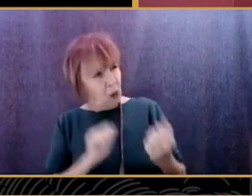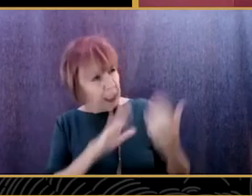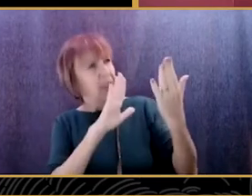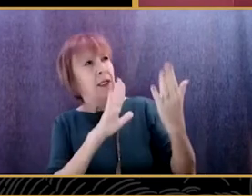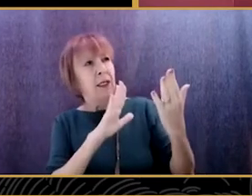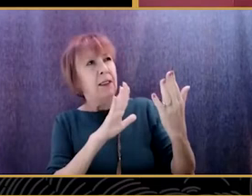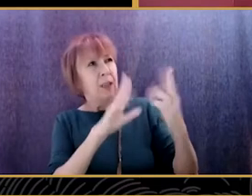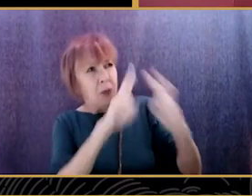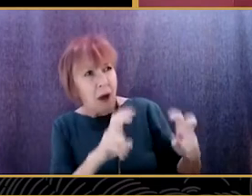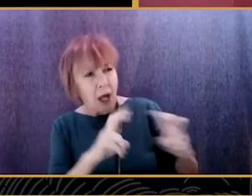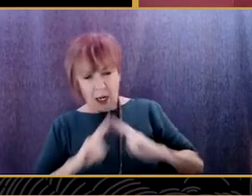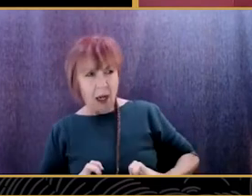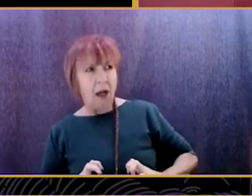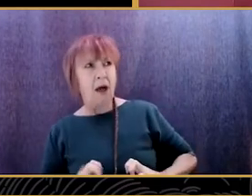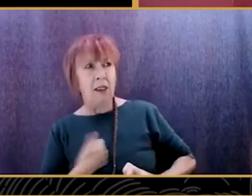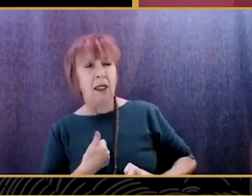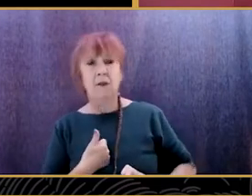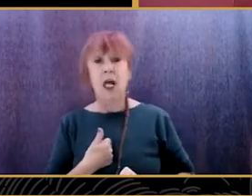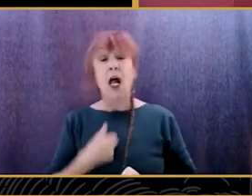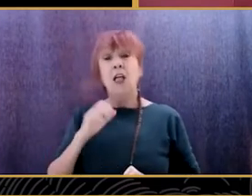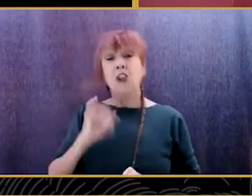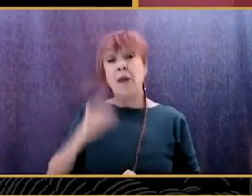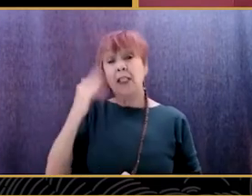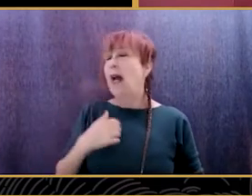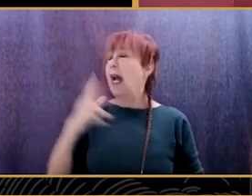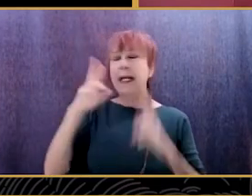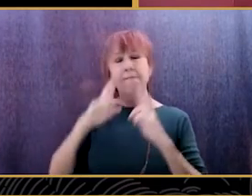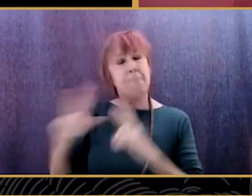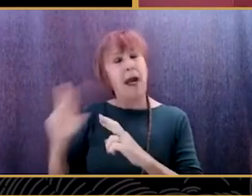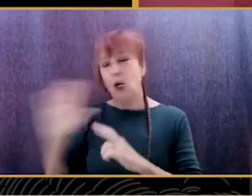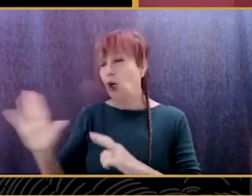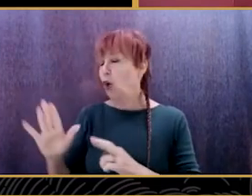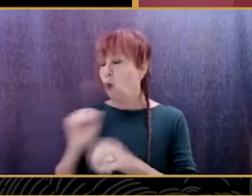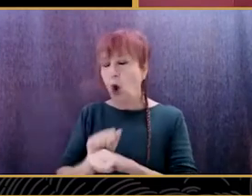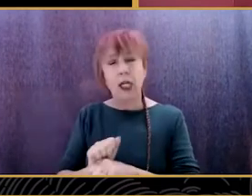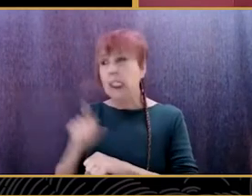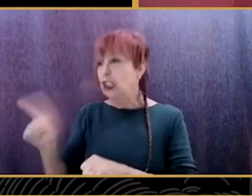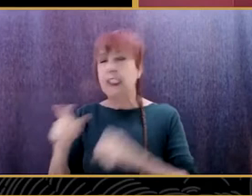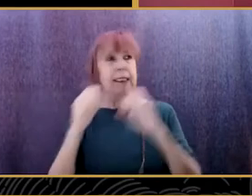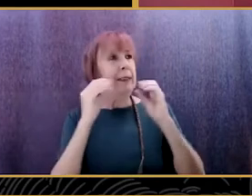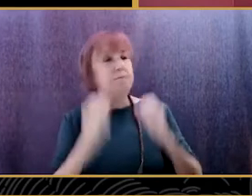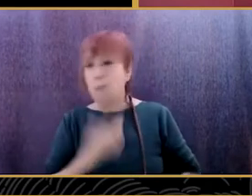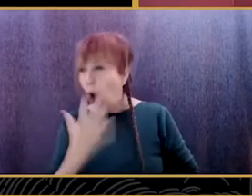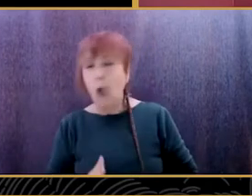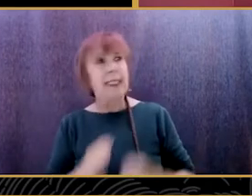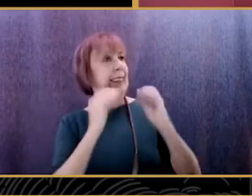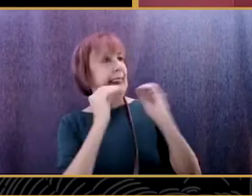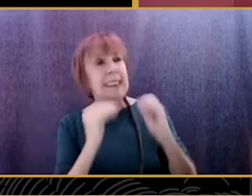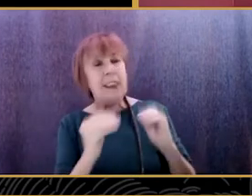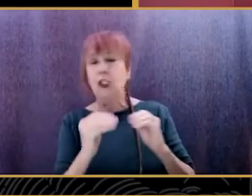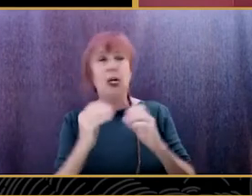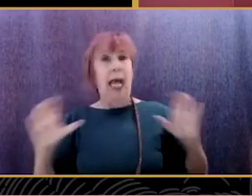For this and for so many reasons, I admire Susan Briante's work as a poet, translator, activist, teacher, and as one of our most important